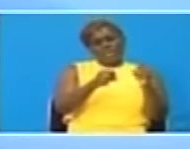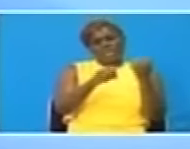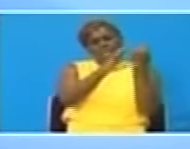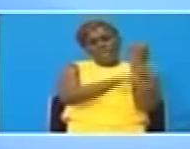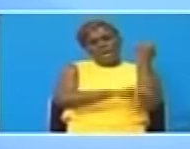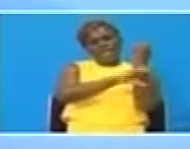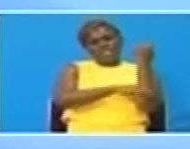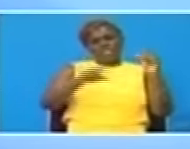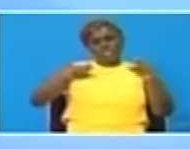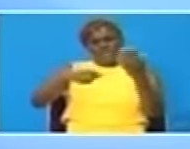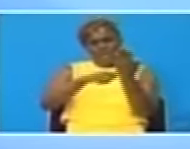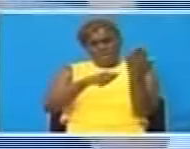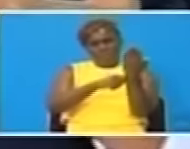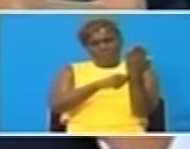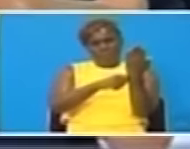image globally.